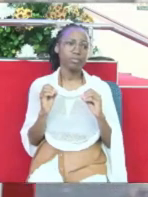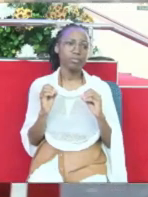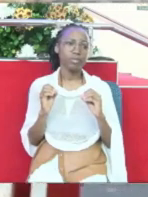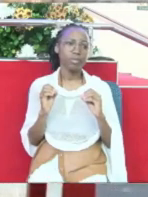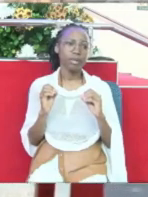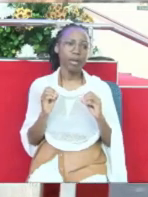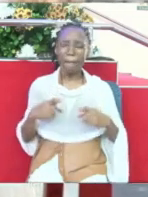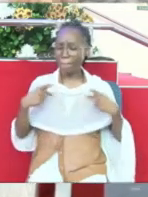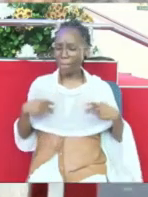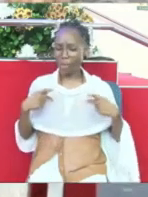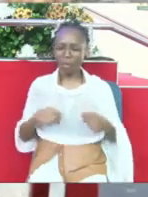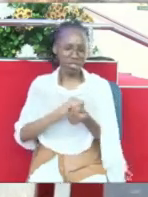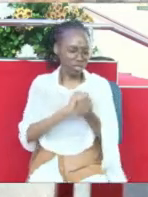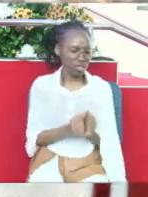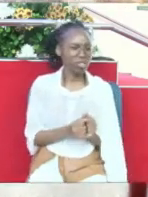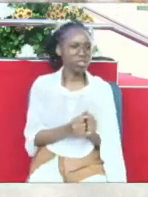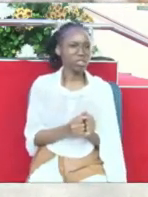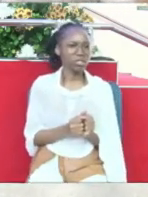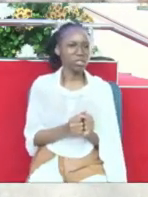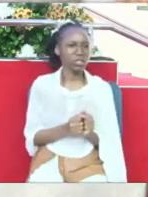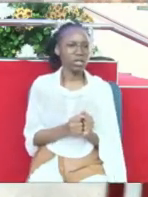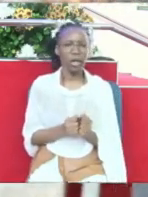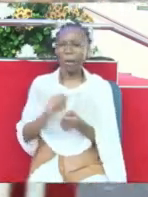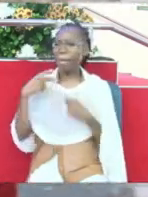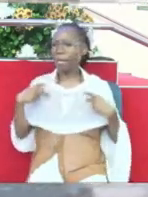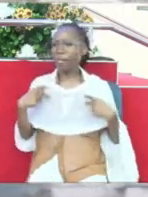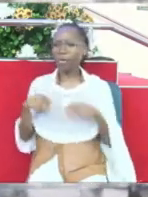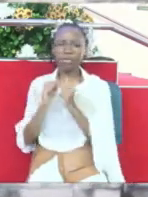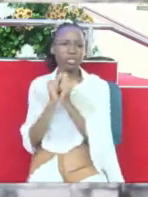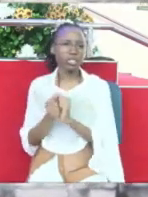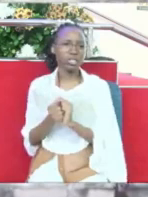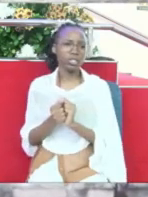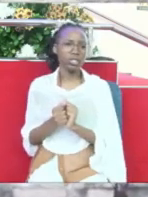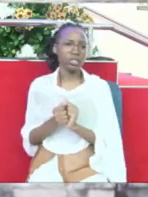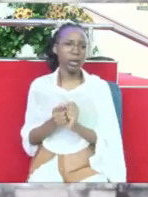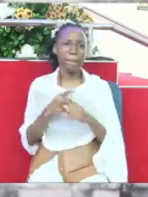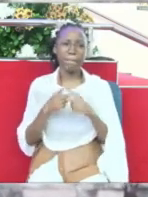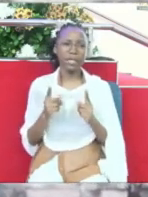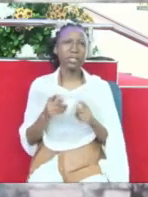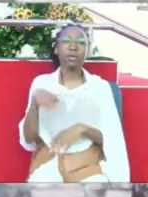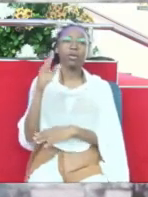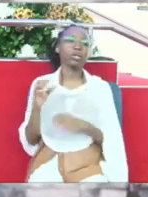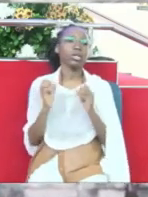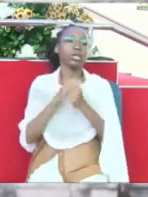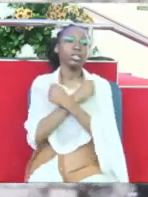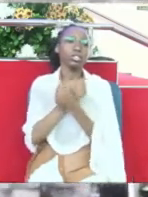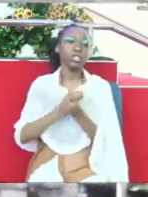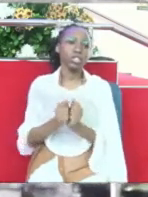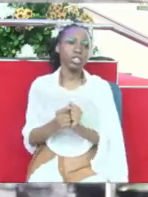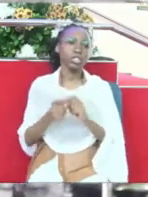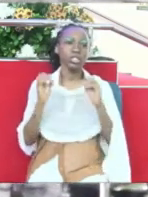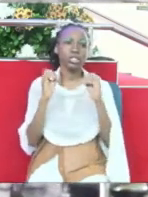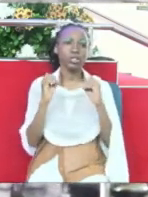change. Badadamu anaweza kabadilika. He is the way maker. Yeye ndiye hutengeneza njia. He is the promise keeper. Yeye ndiye uweka ahadi. He is